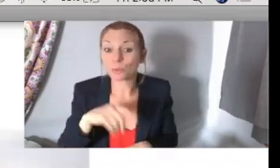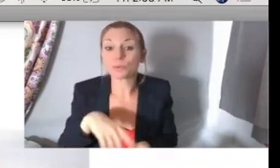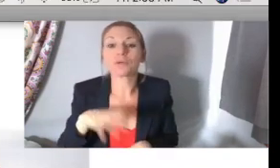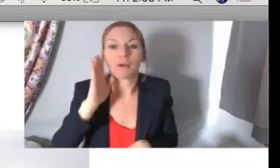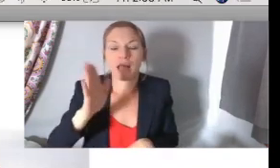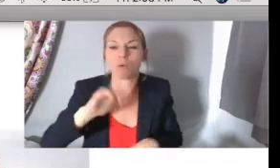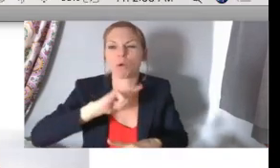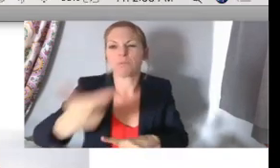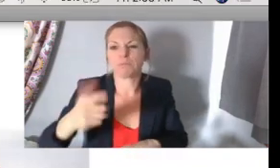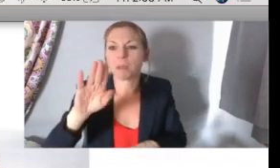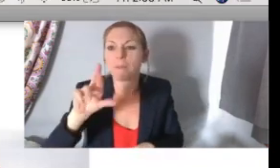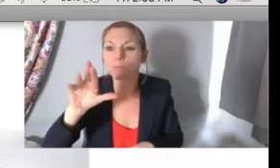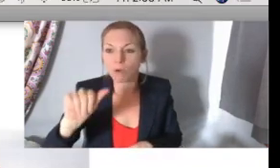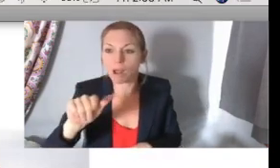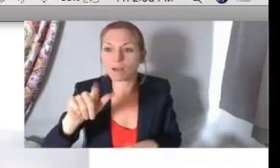my colleague, Barbara.